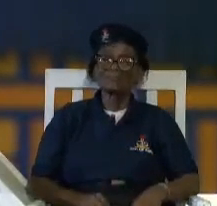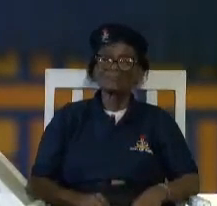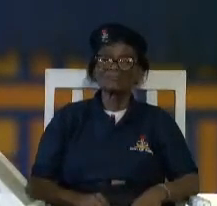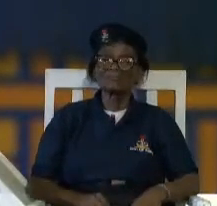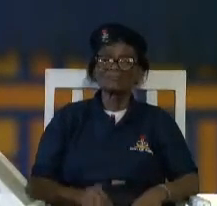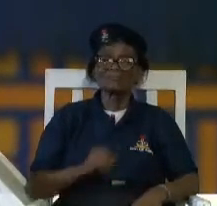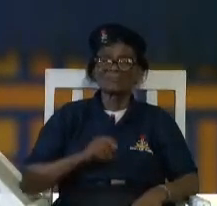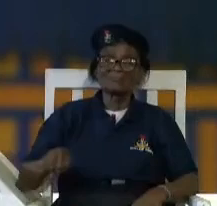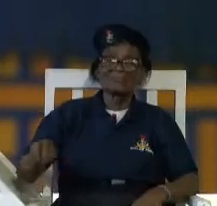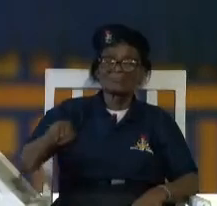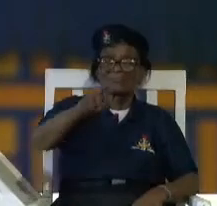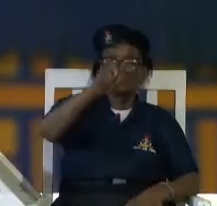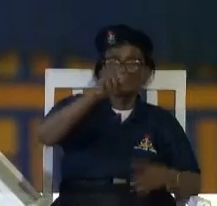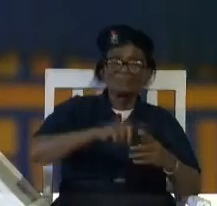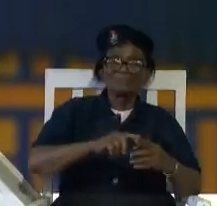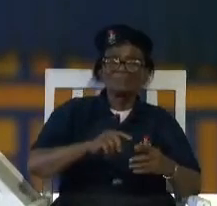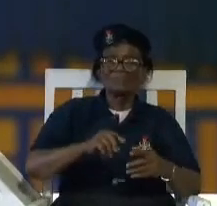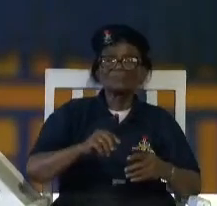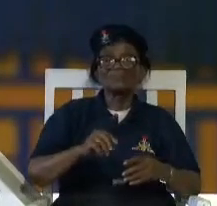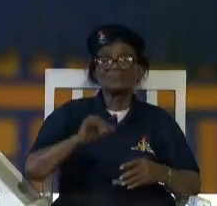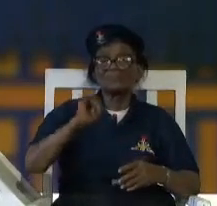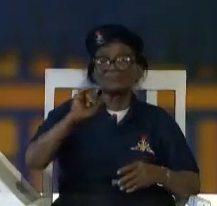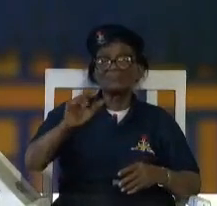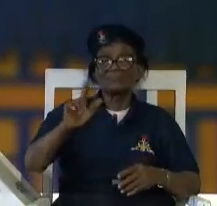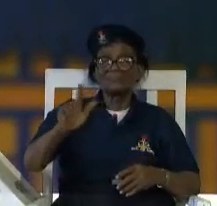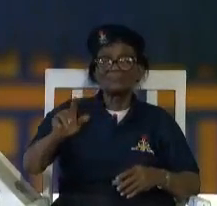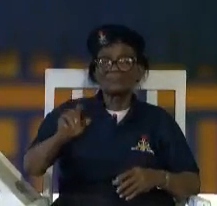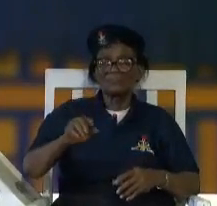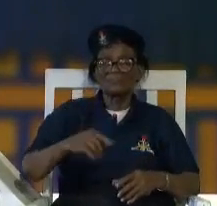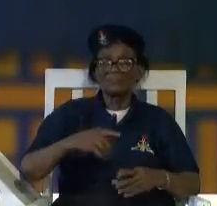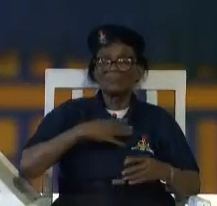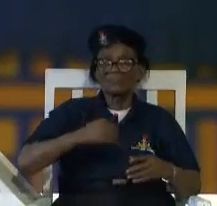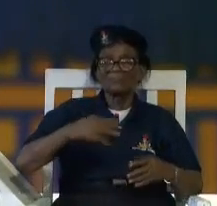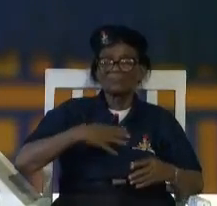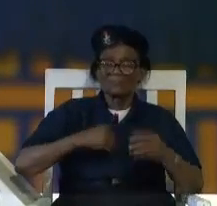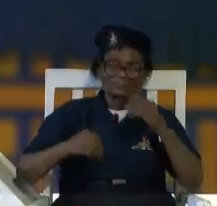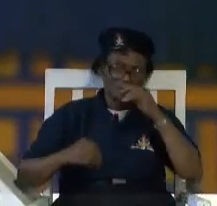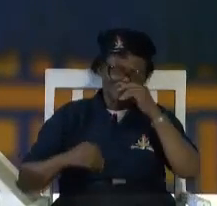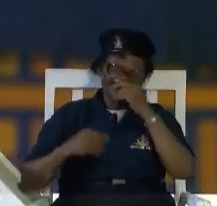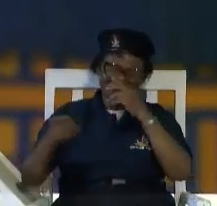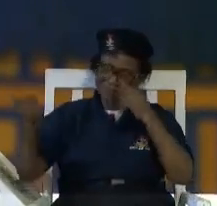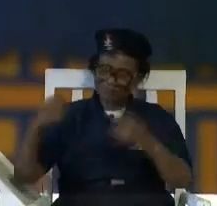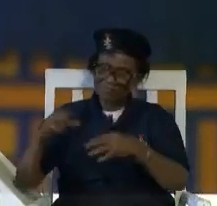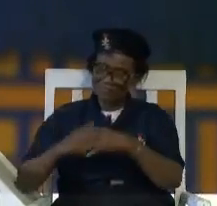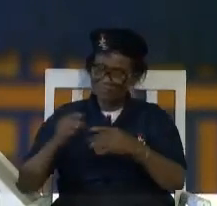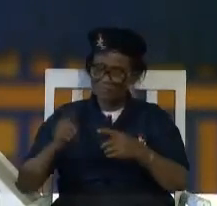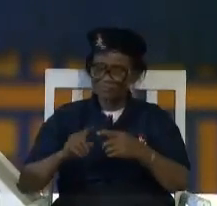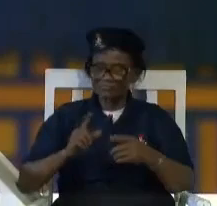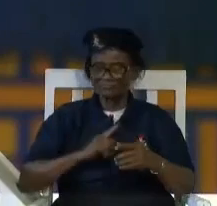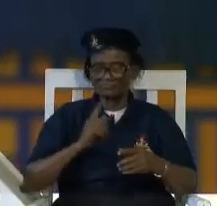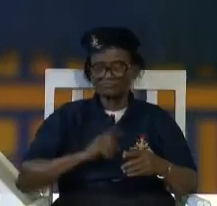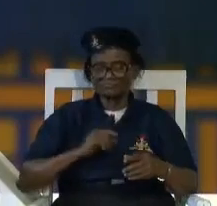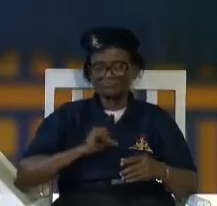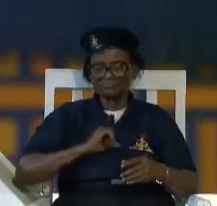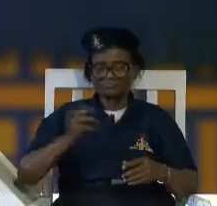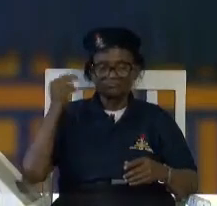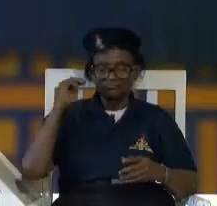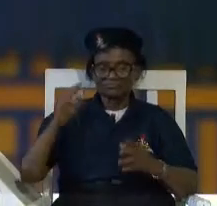I traveled to Ilesha, came back to Lagos. I was living in